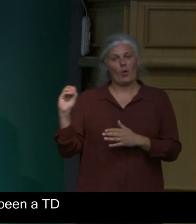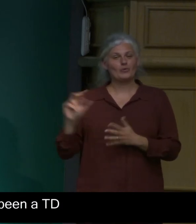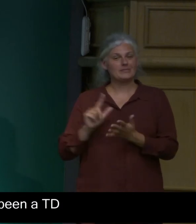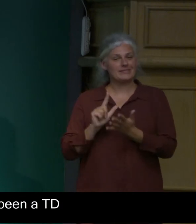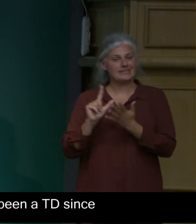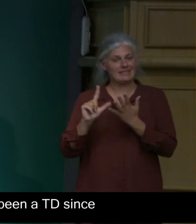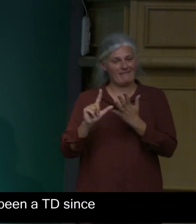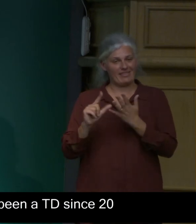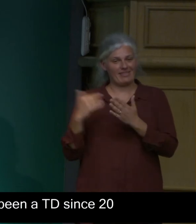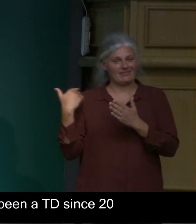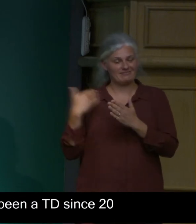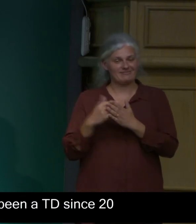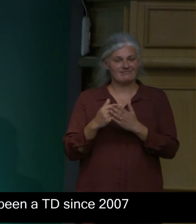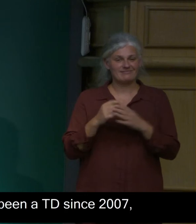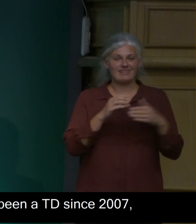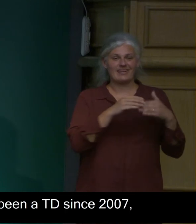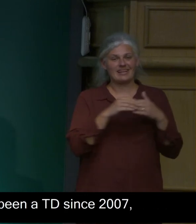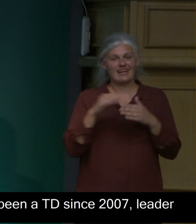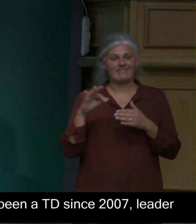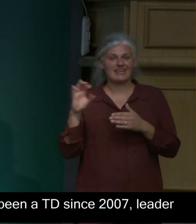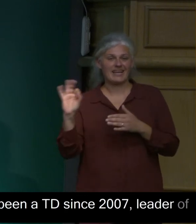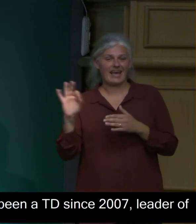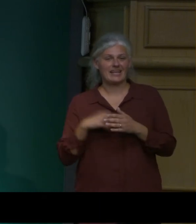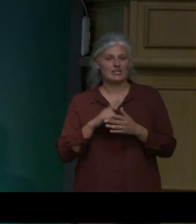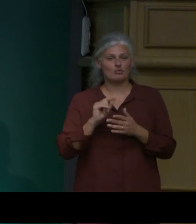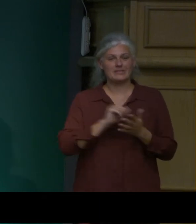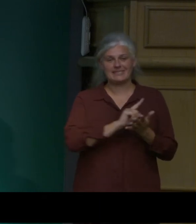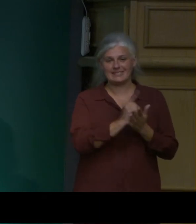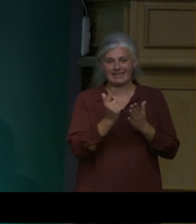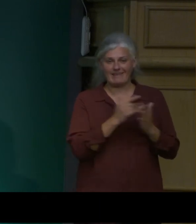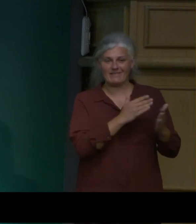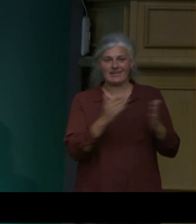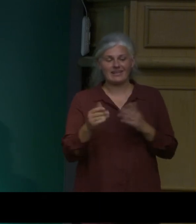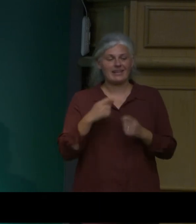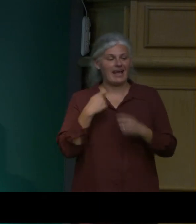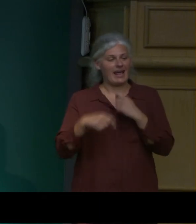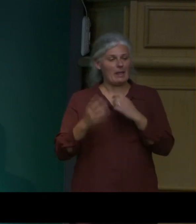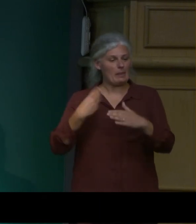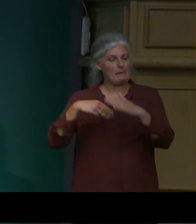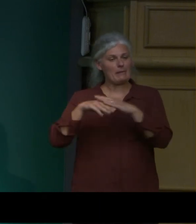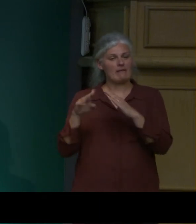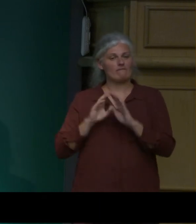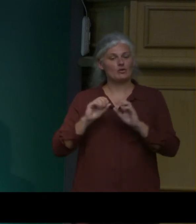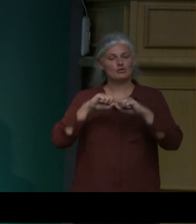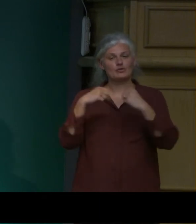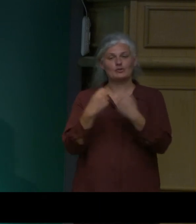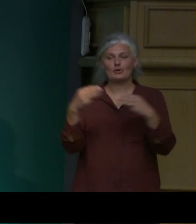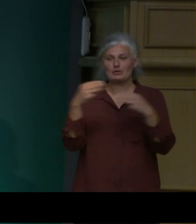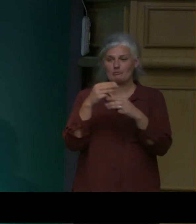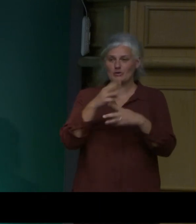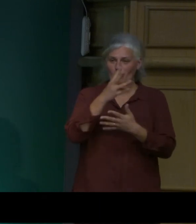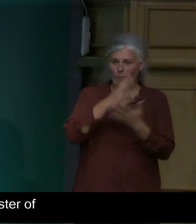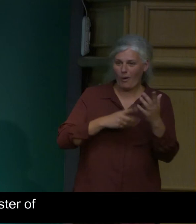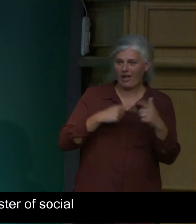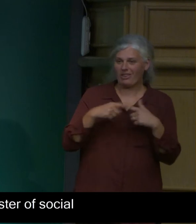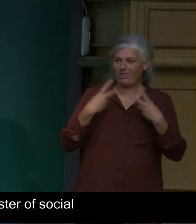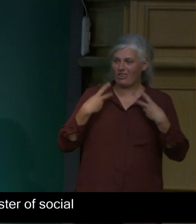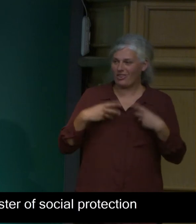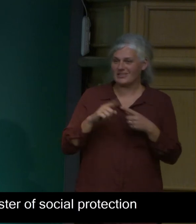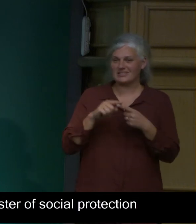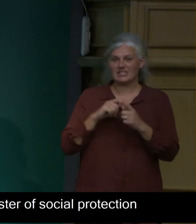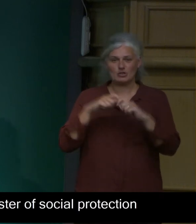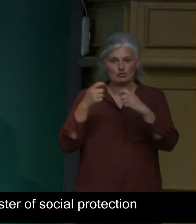uh leader of finagale since 2017 has served as Minister for social protection for wealth for tourism